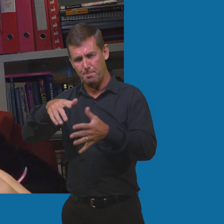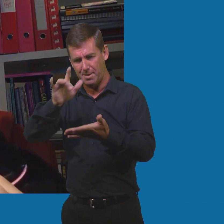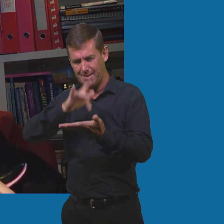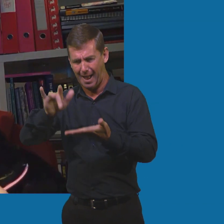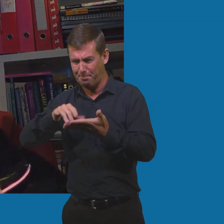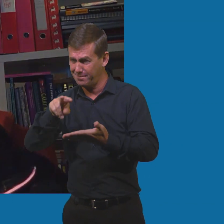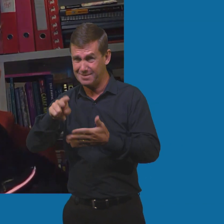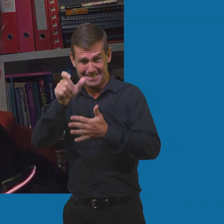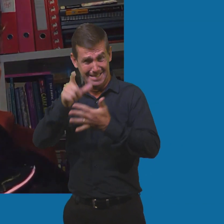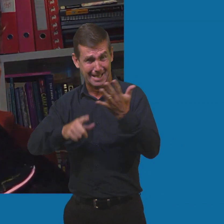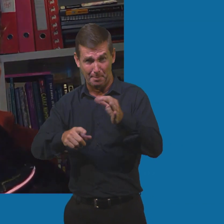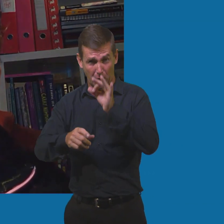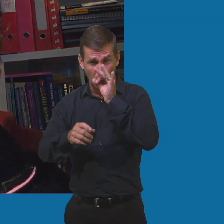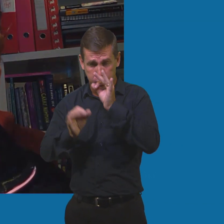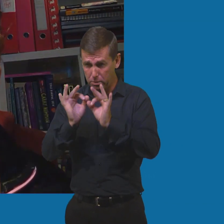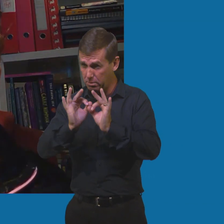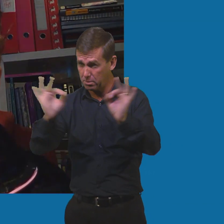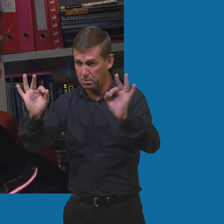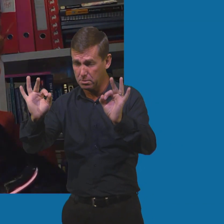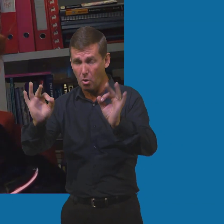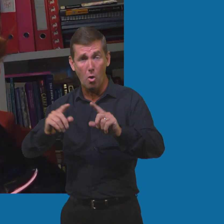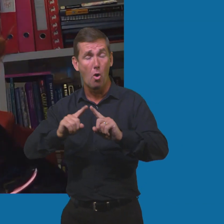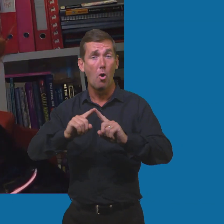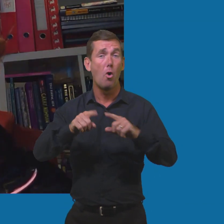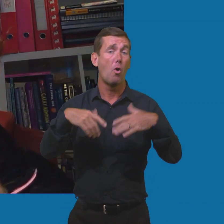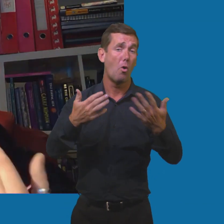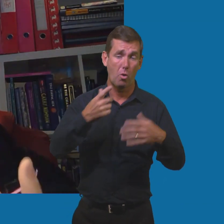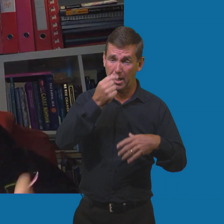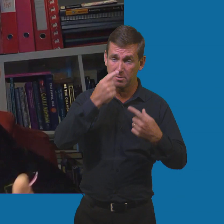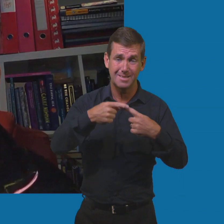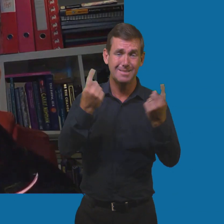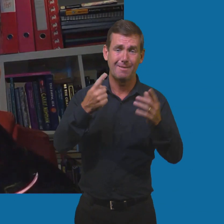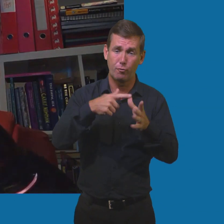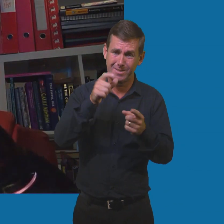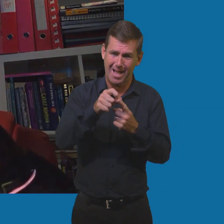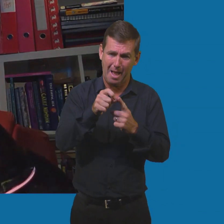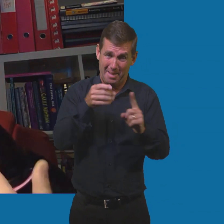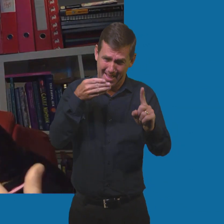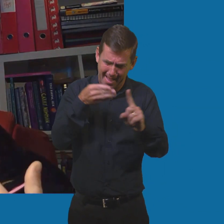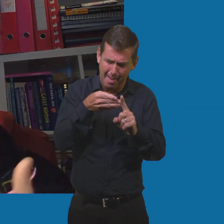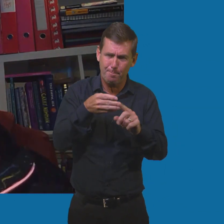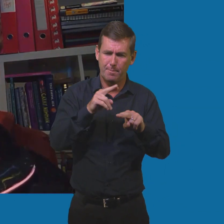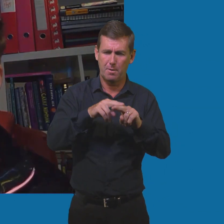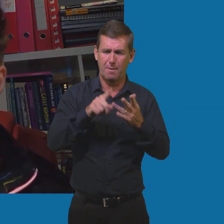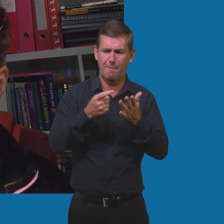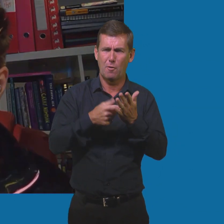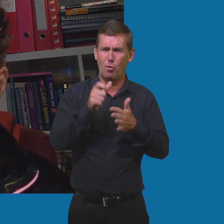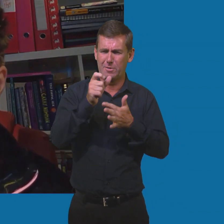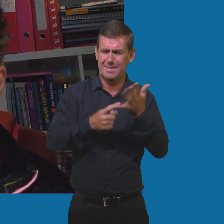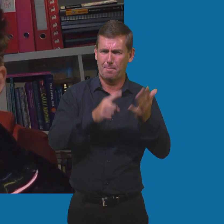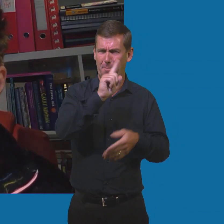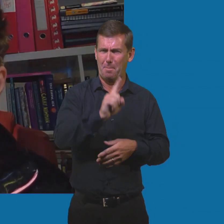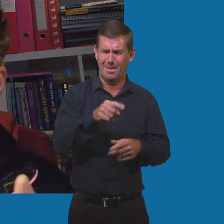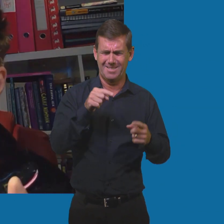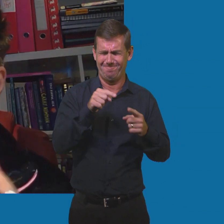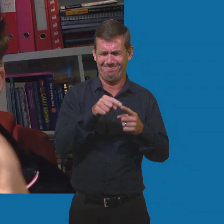exist, or I go for one of these kind of other apps which is for disabled people, which I find equally problematic,